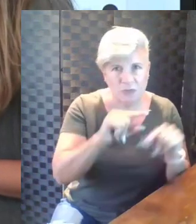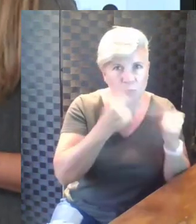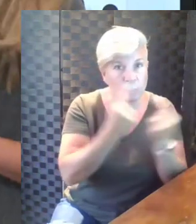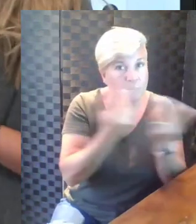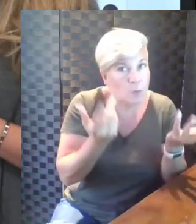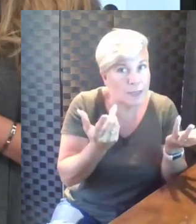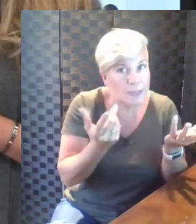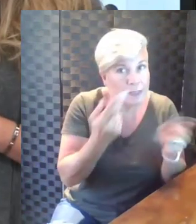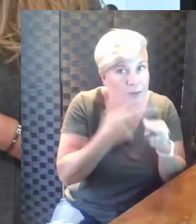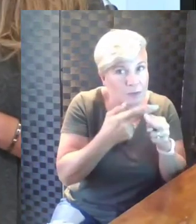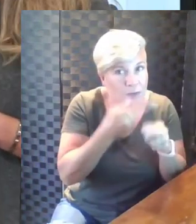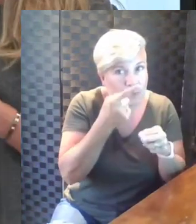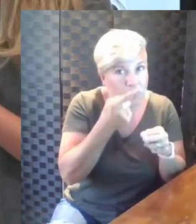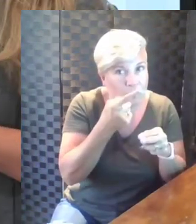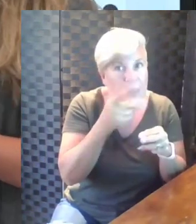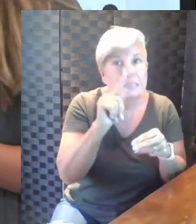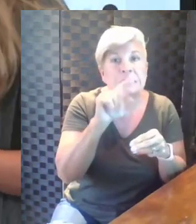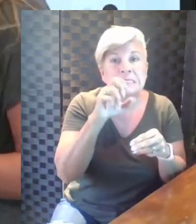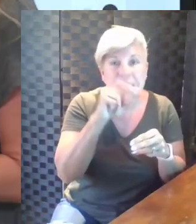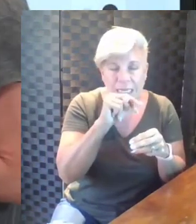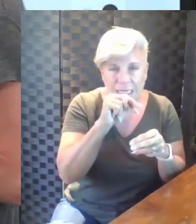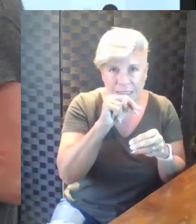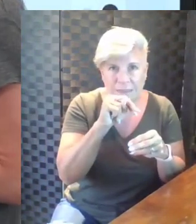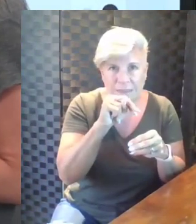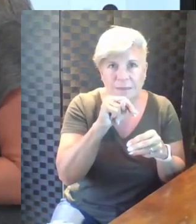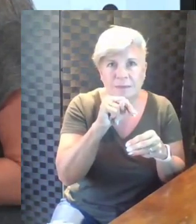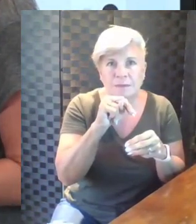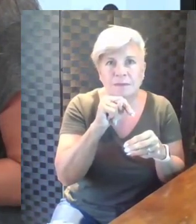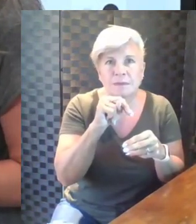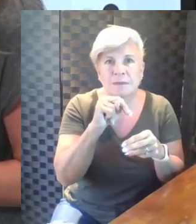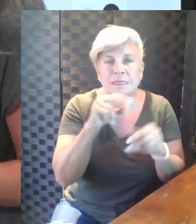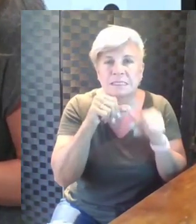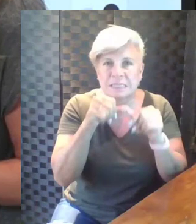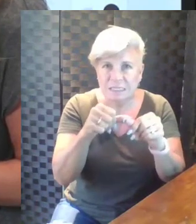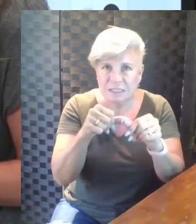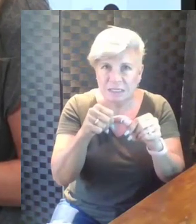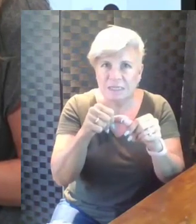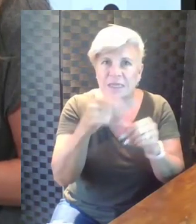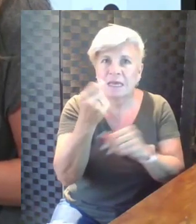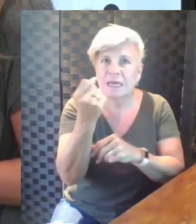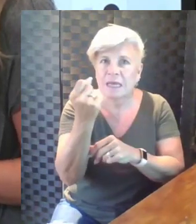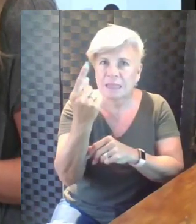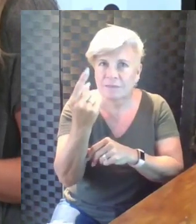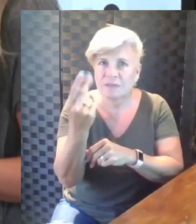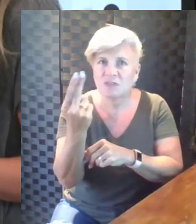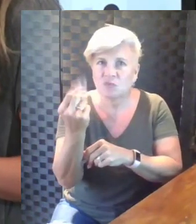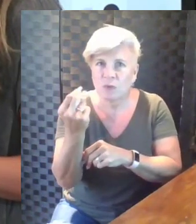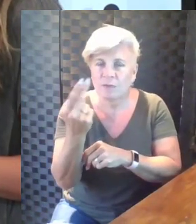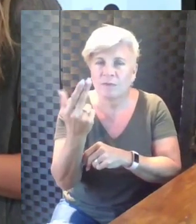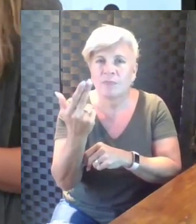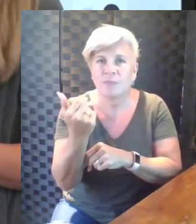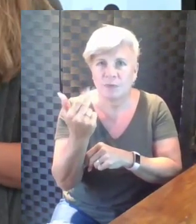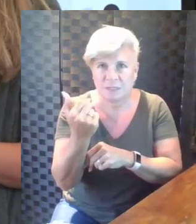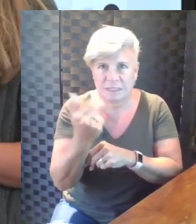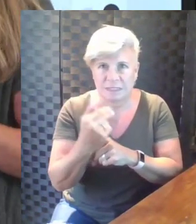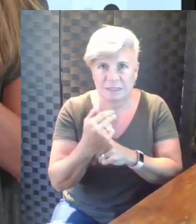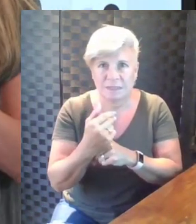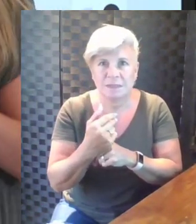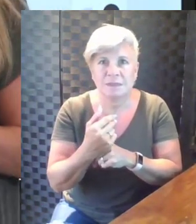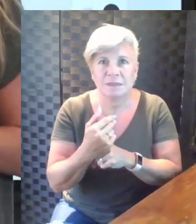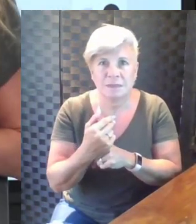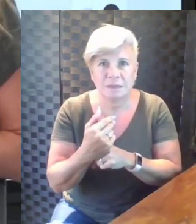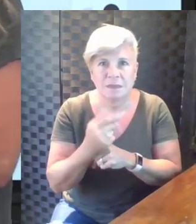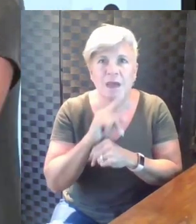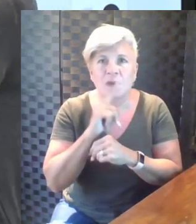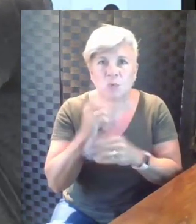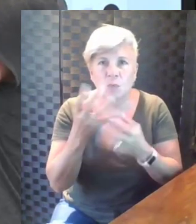of what? 10, so there's 10 inside. We could keep counting on, that's 10, 11, 12, 13. But